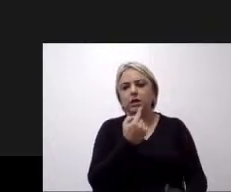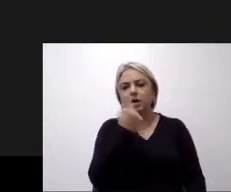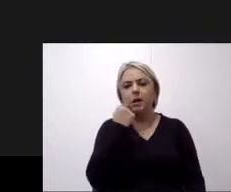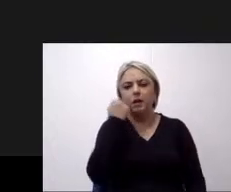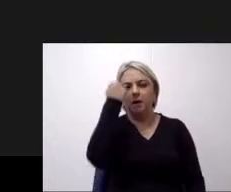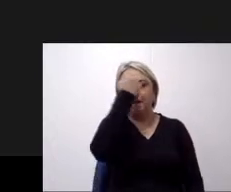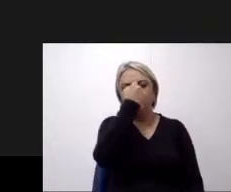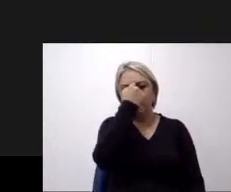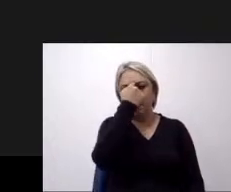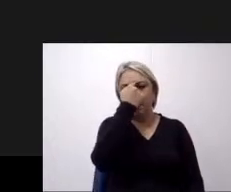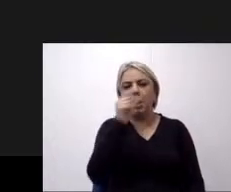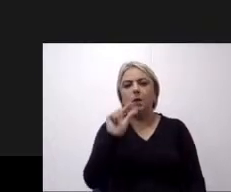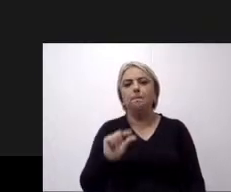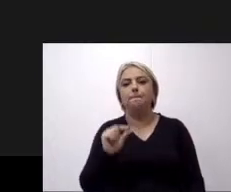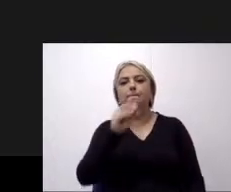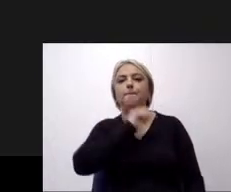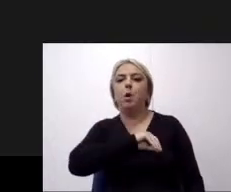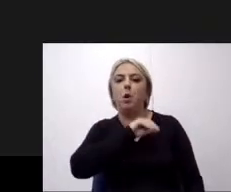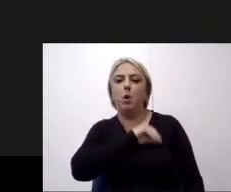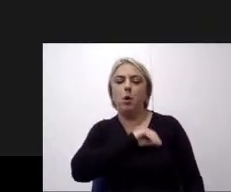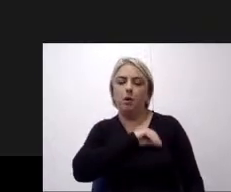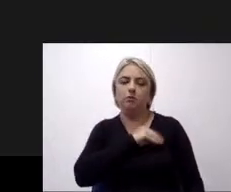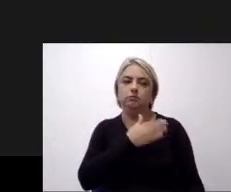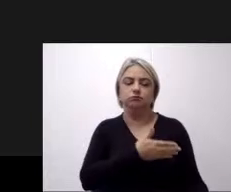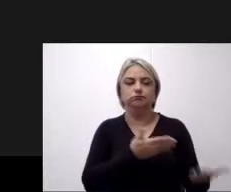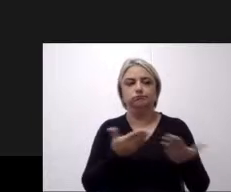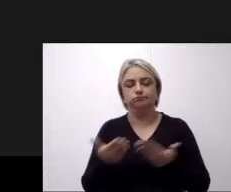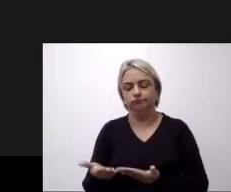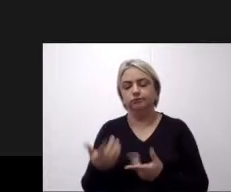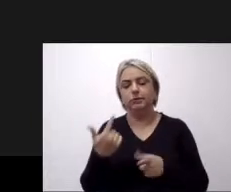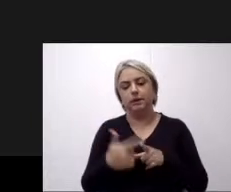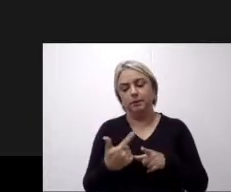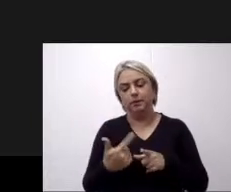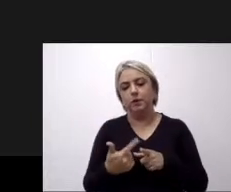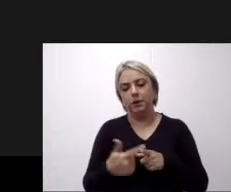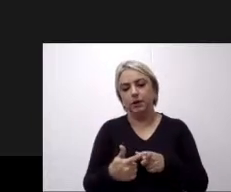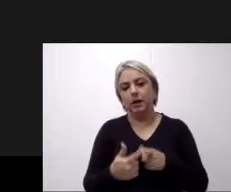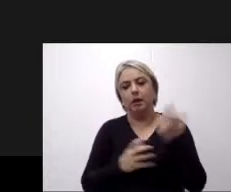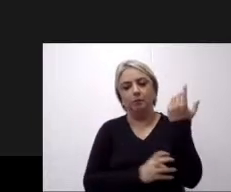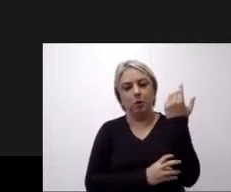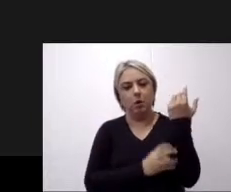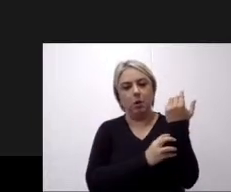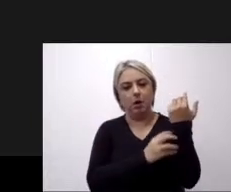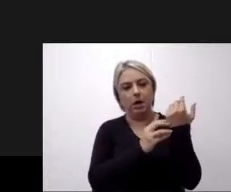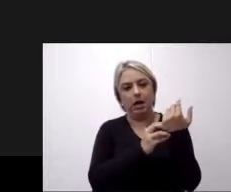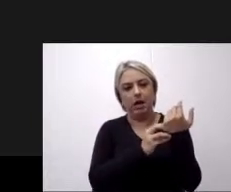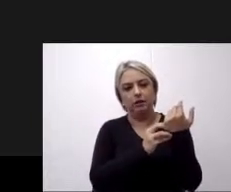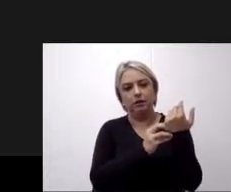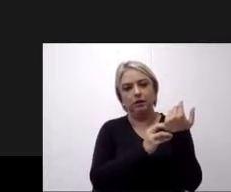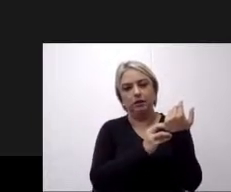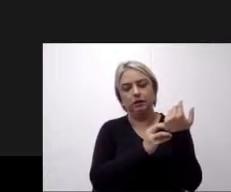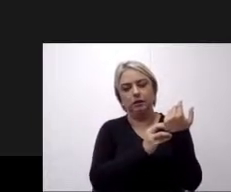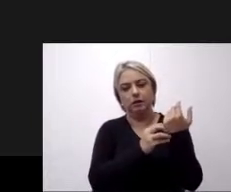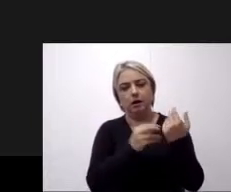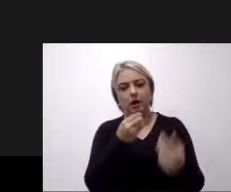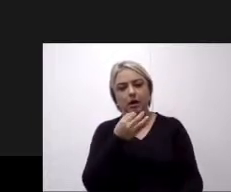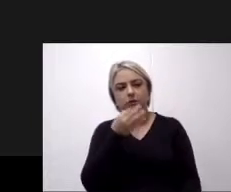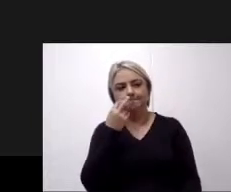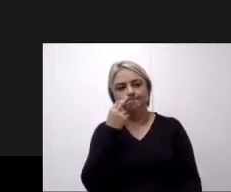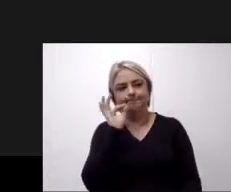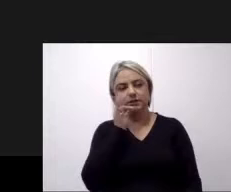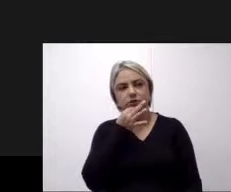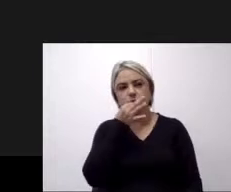because several street-level bureaucrats consider that they have no chance to find a job with young children at